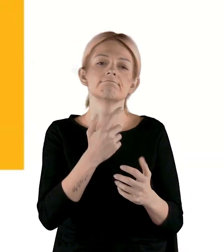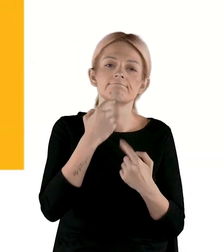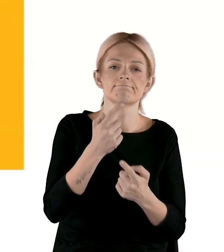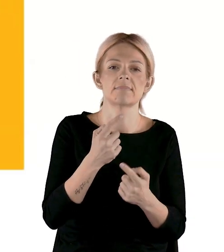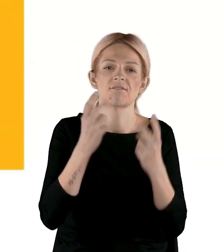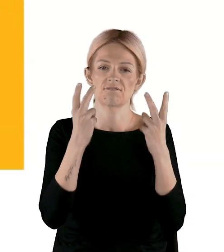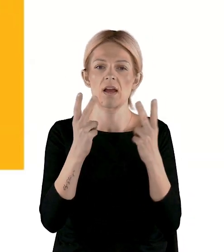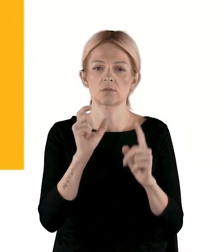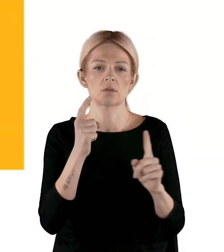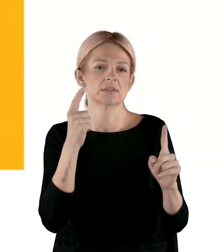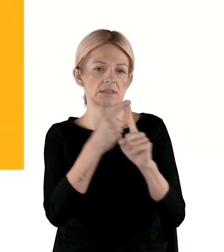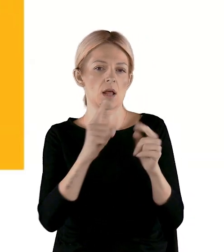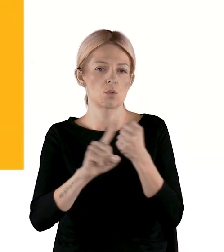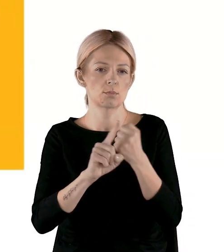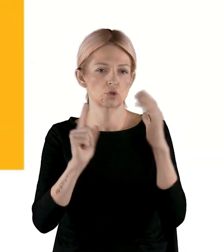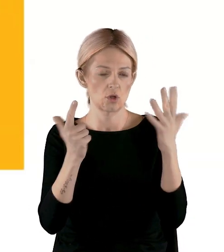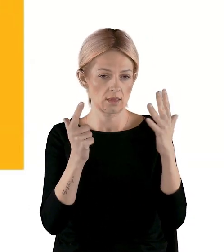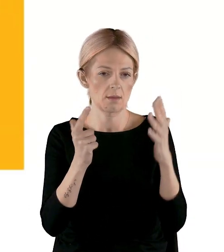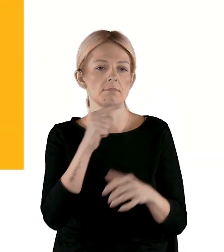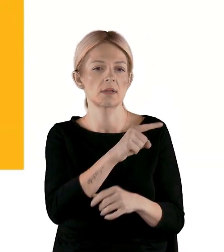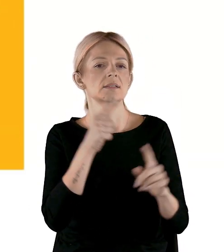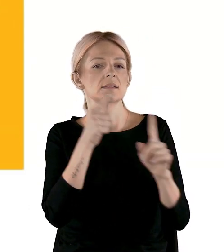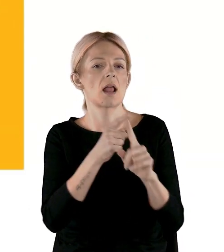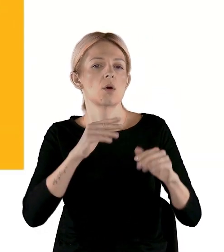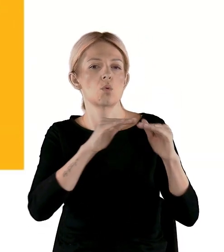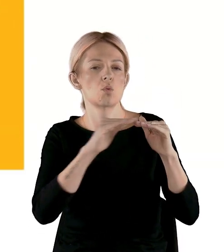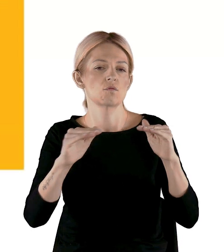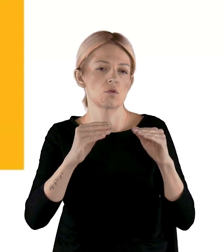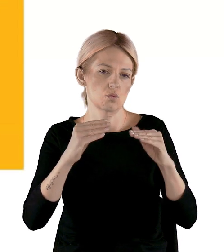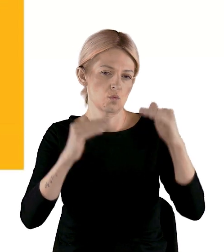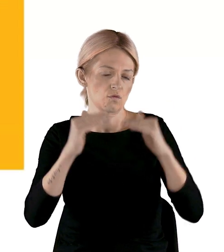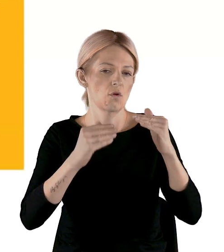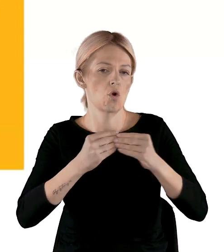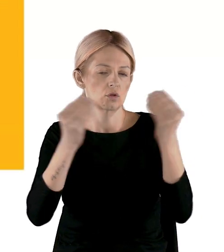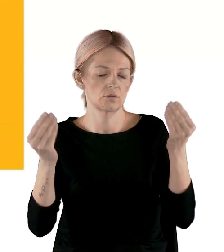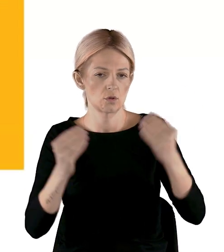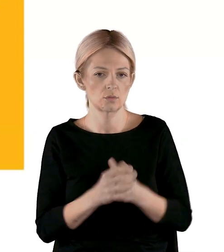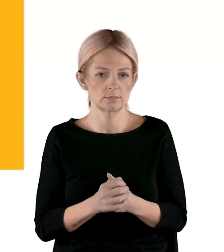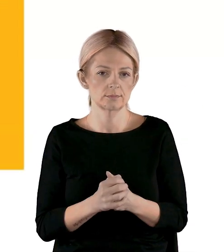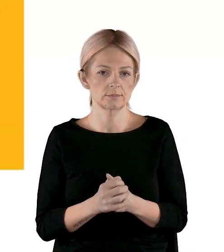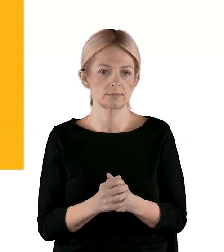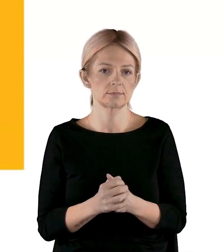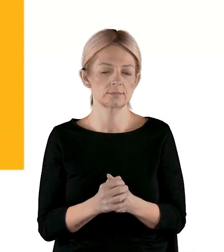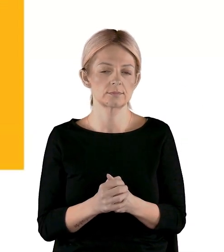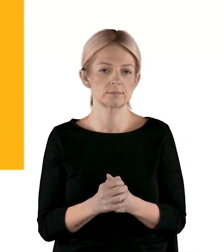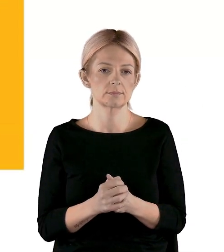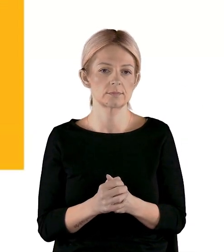the accessibility of energy resources for everyone. We want to highlight